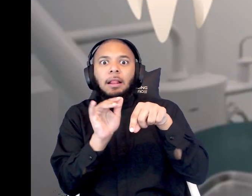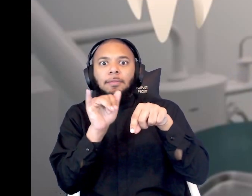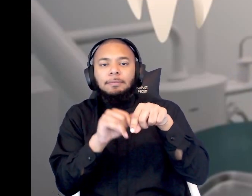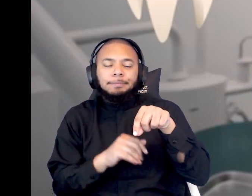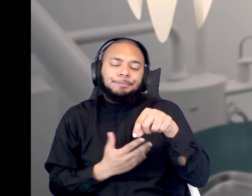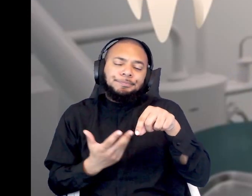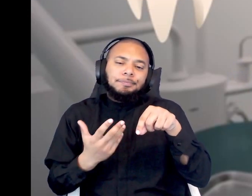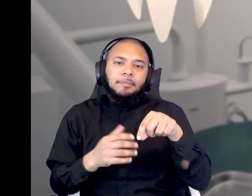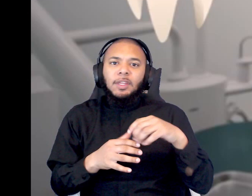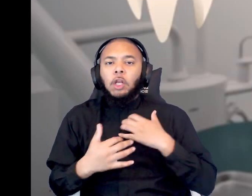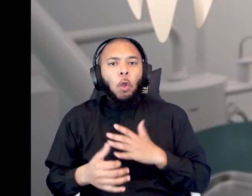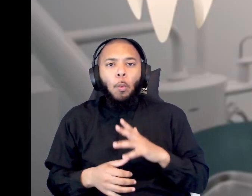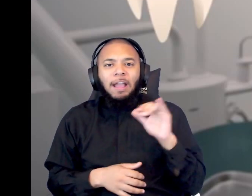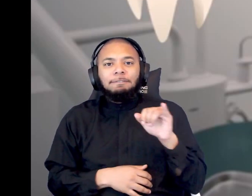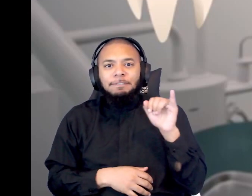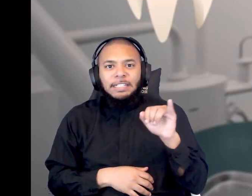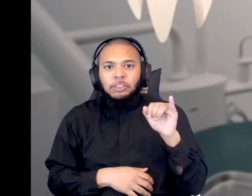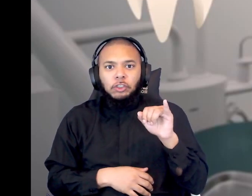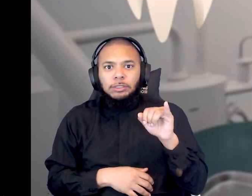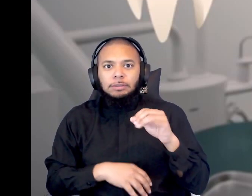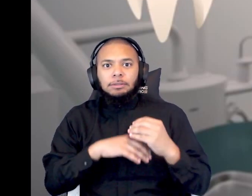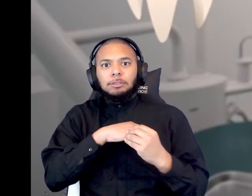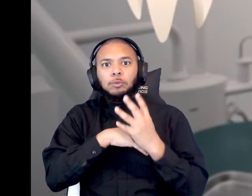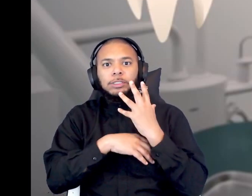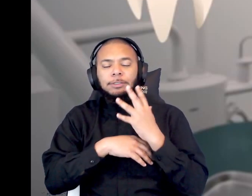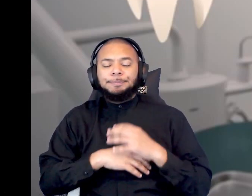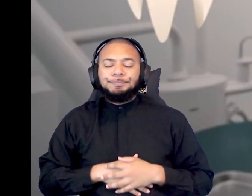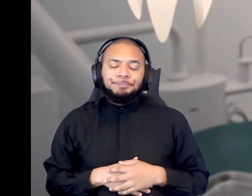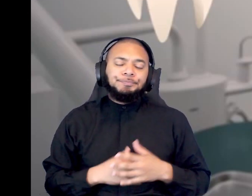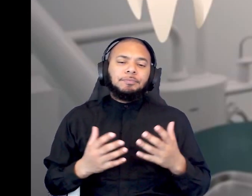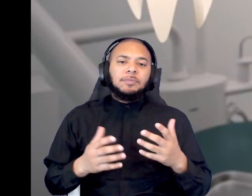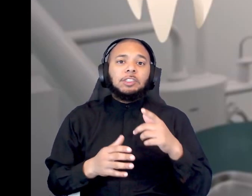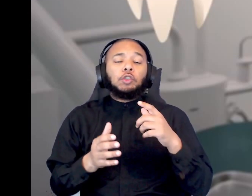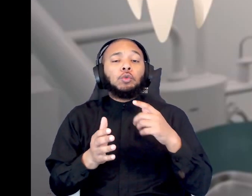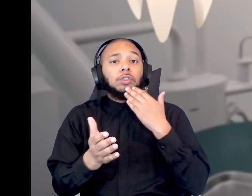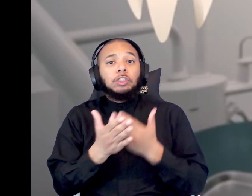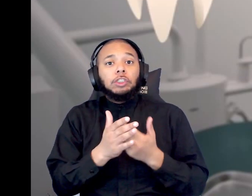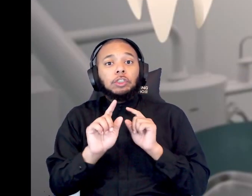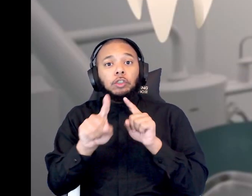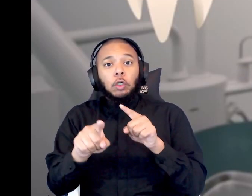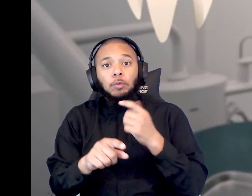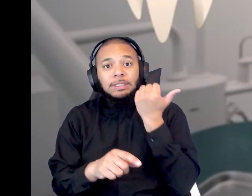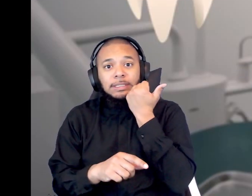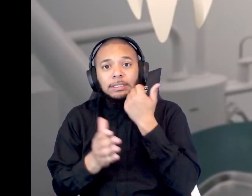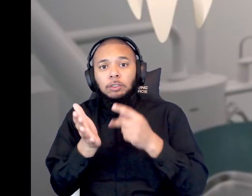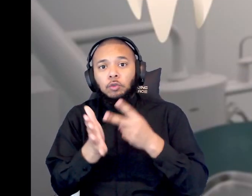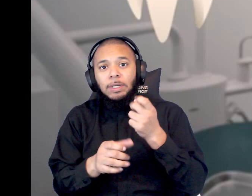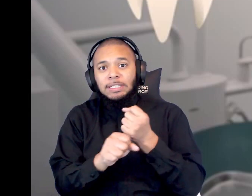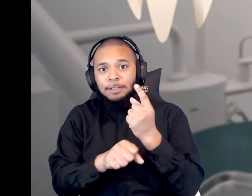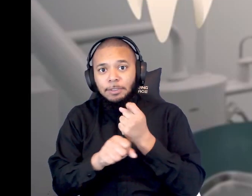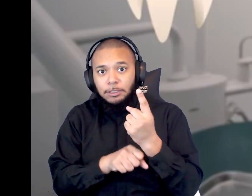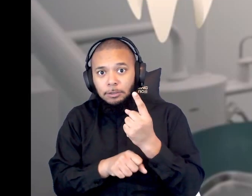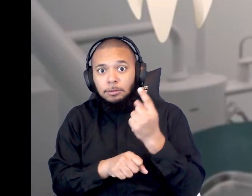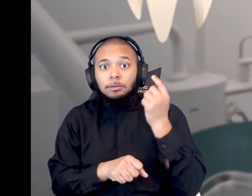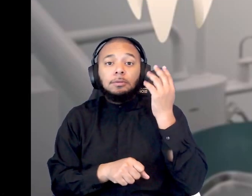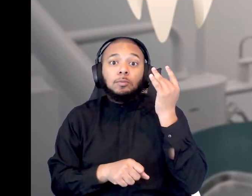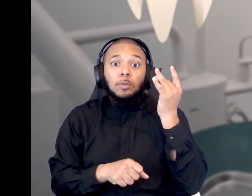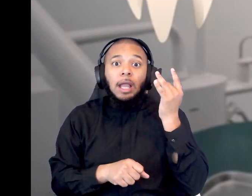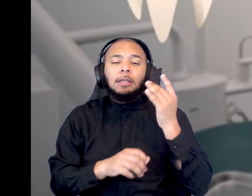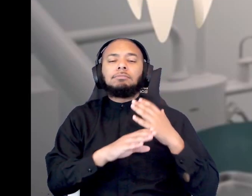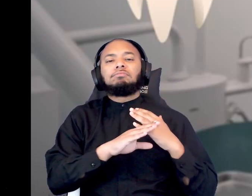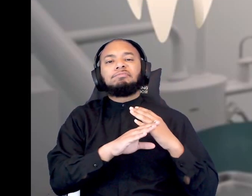complications. So it's really good to go see the dentist 2 times per year for preventative care. But it can be really expensive. I mean, they